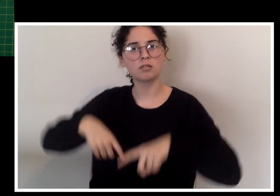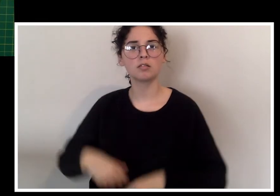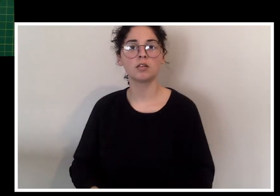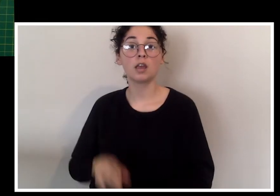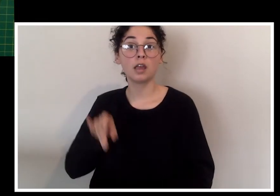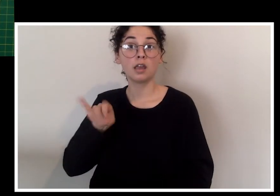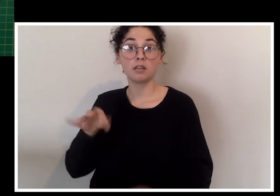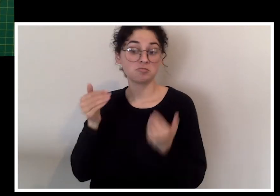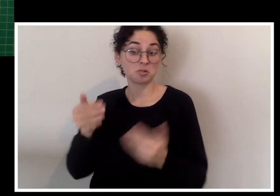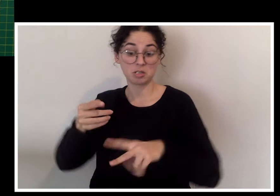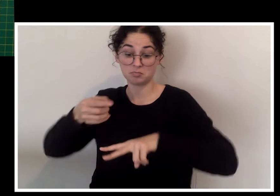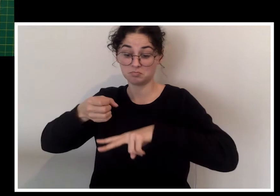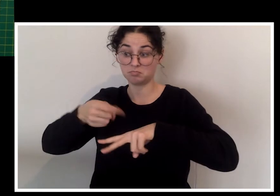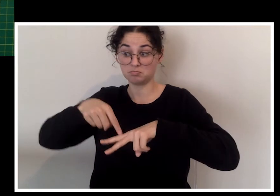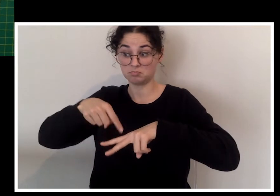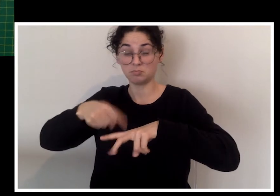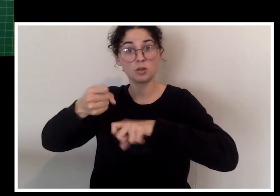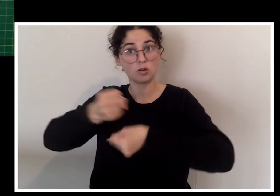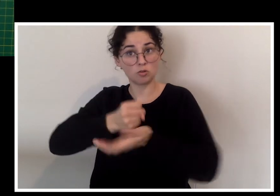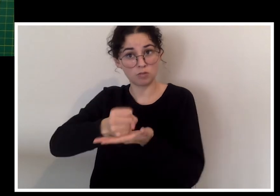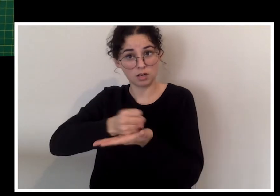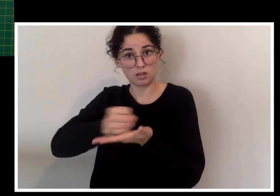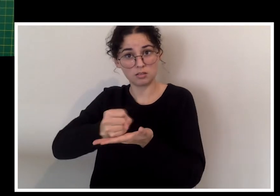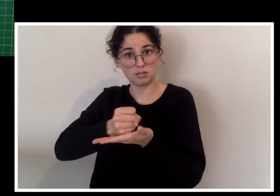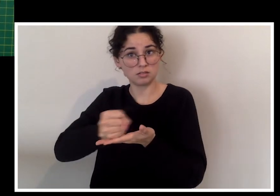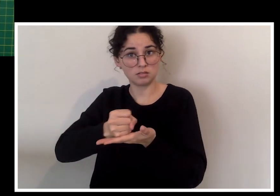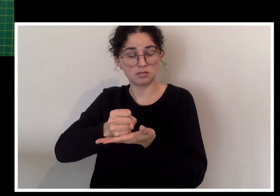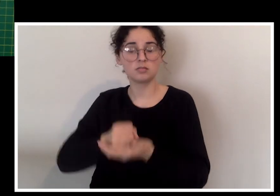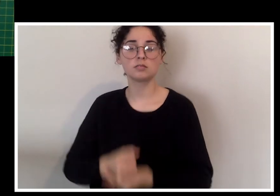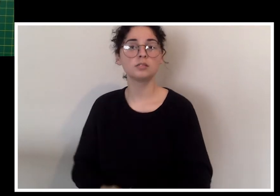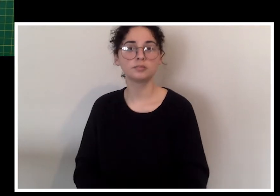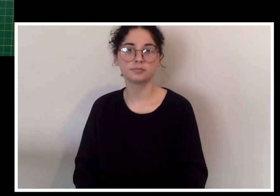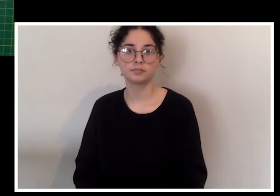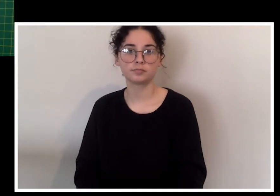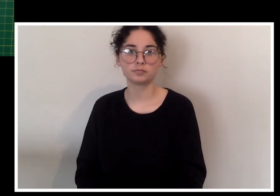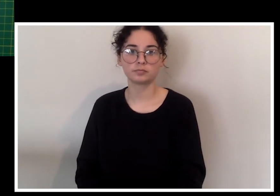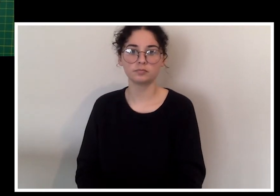If I erase that, the part I couldn't see just now,